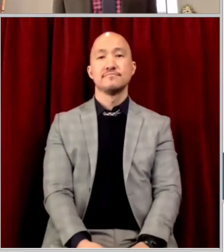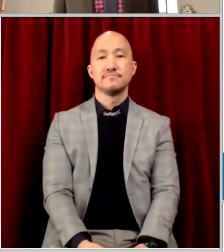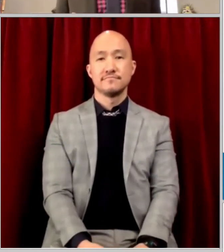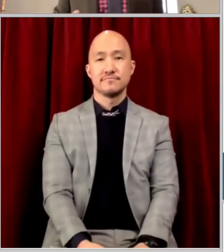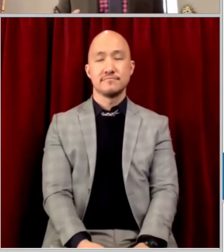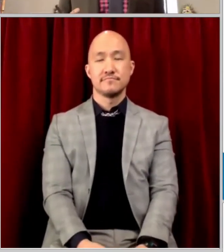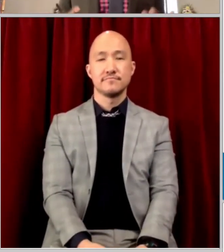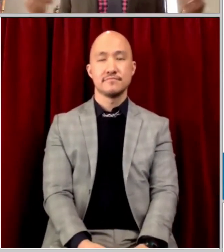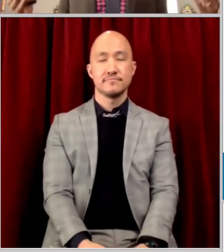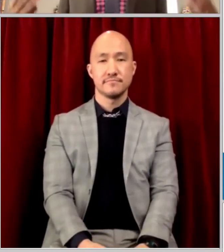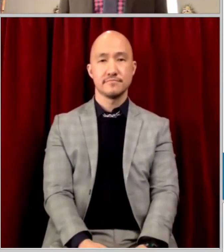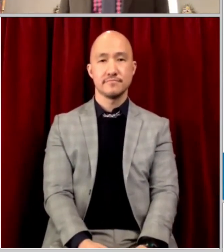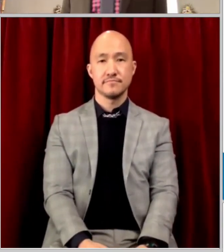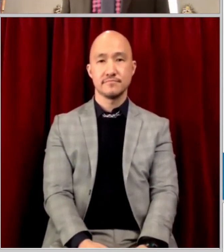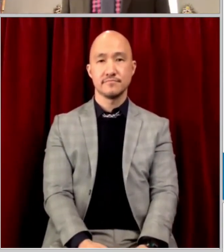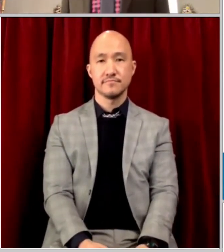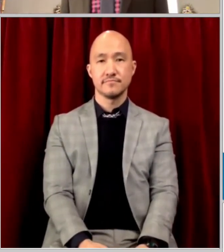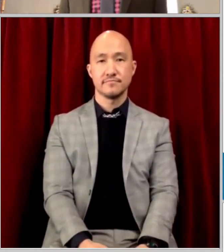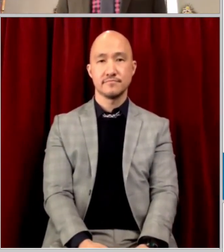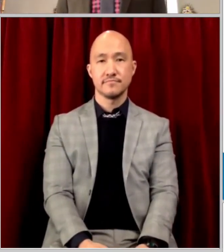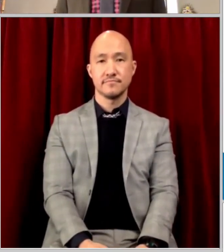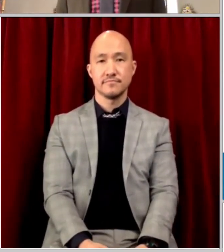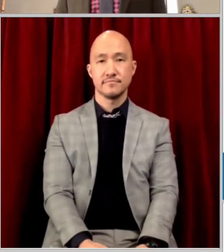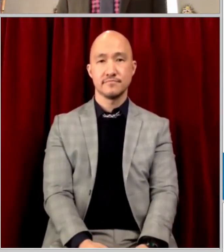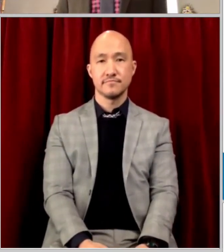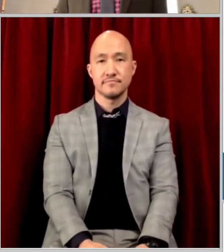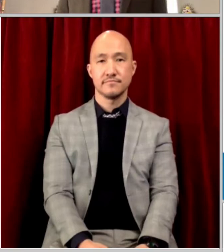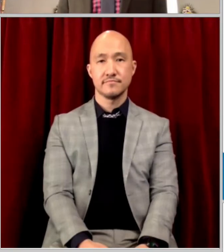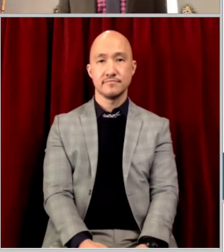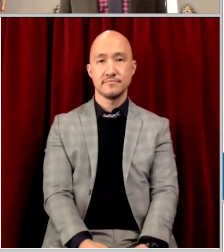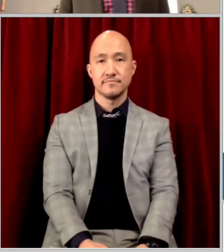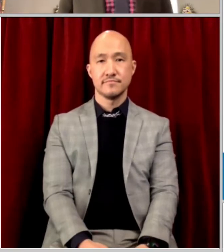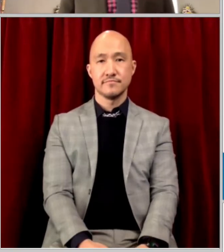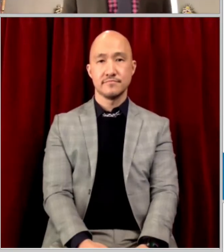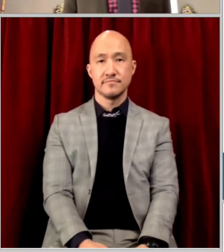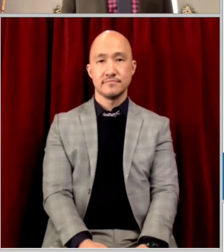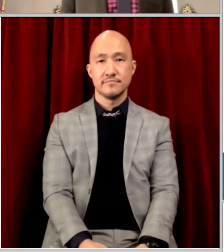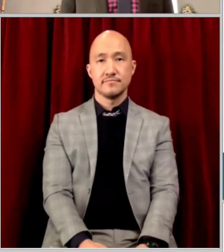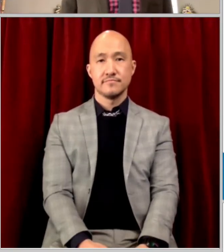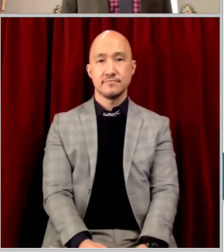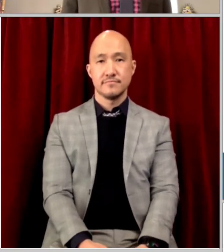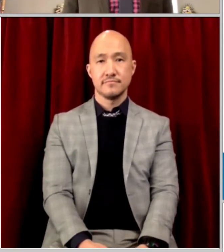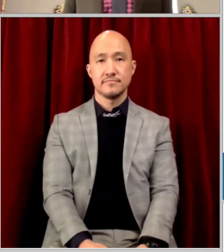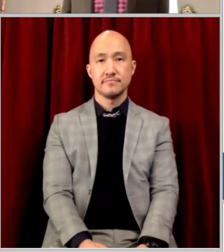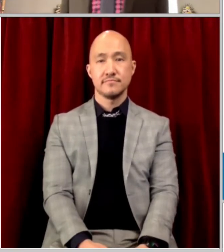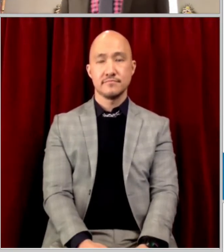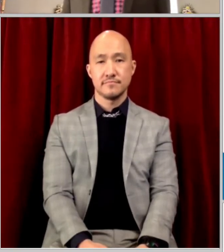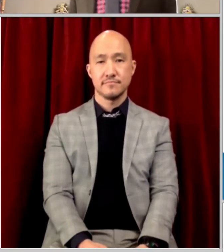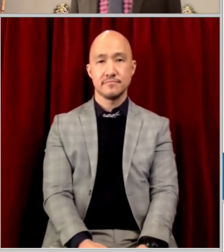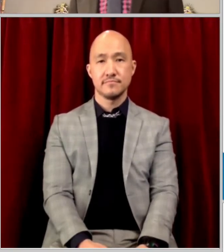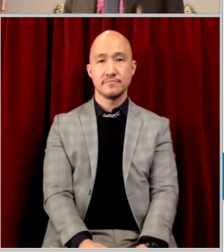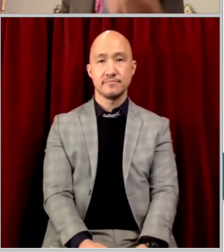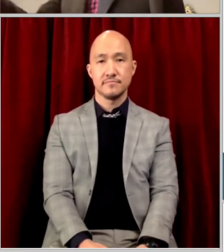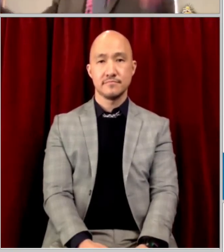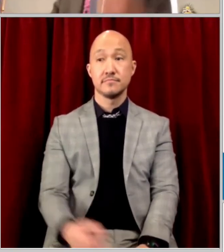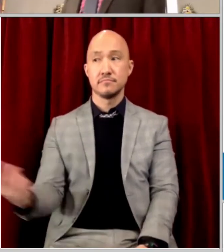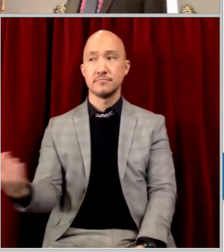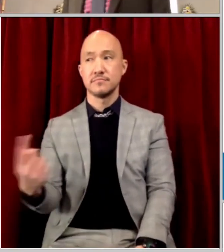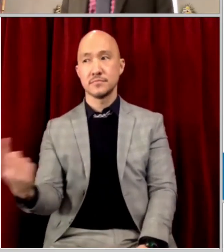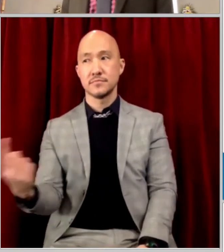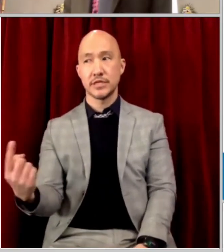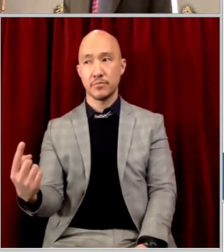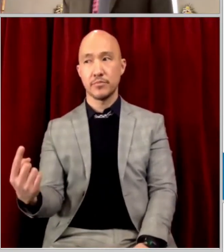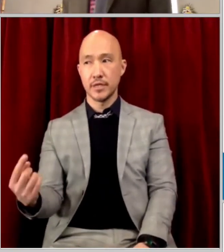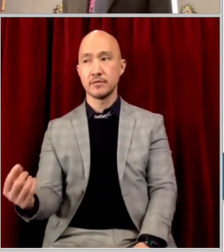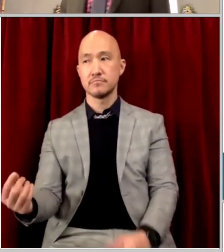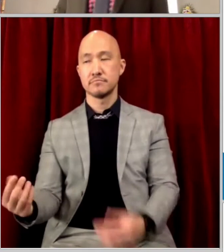their lives, they begin to talk God talk. They begin to thank God, right? Something good happens at work and they're like, wow, thank